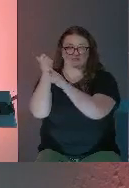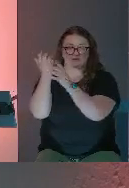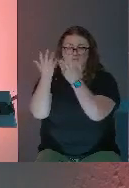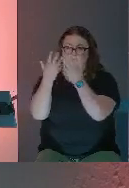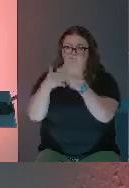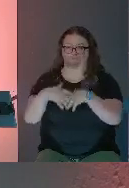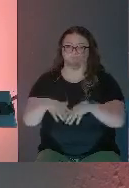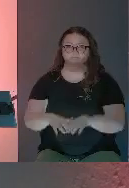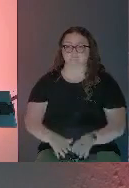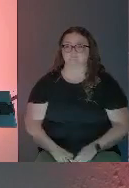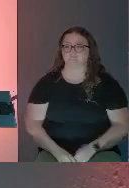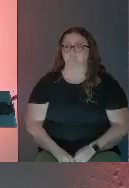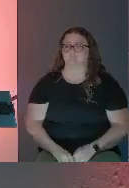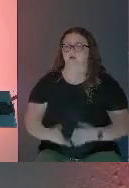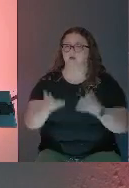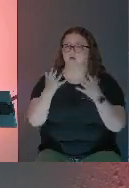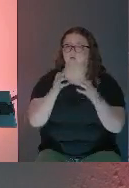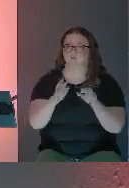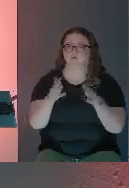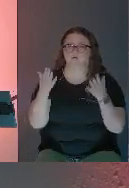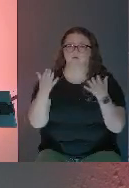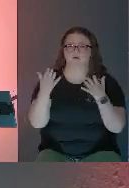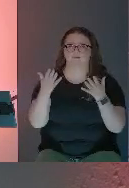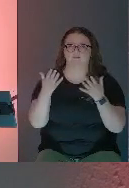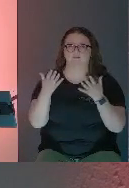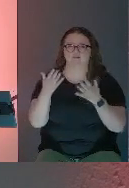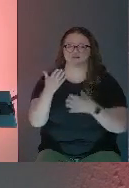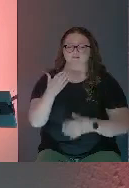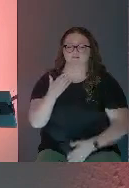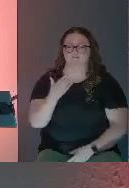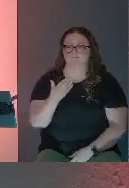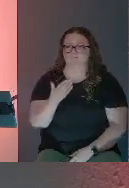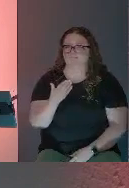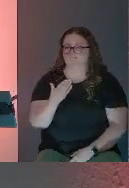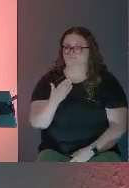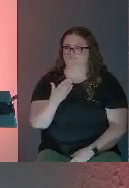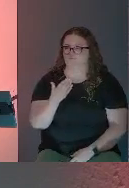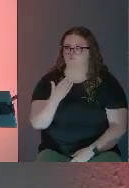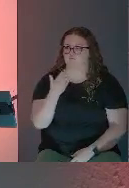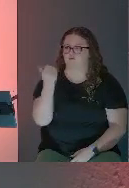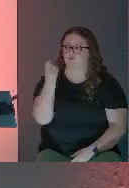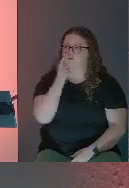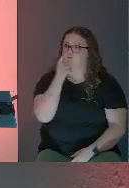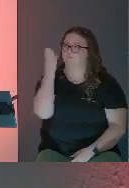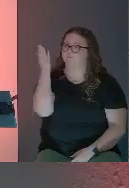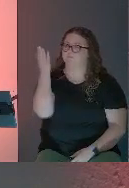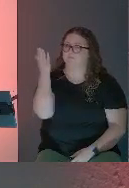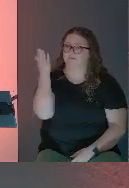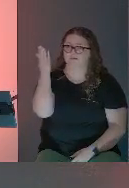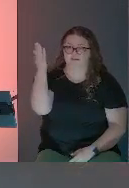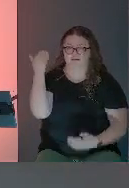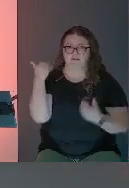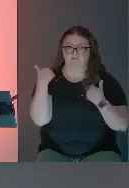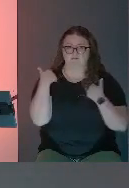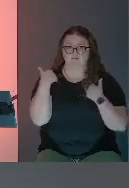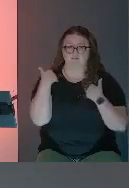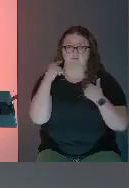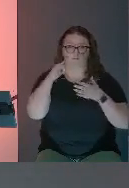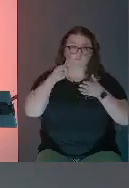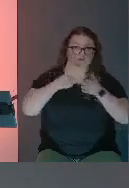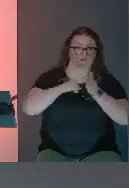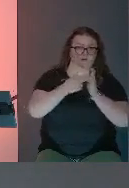What I don't want us to ever lose sight of is God has a purpose and a plan for everything that he